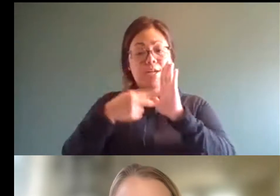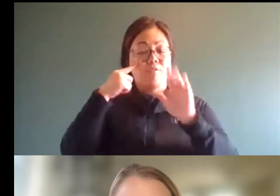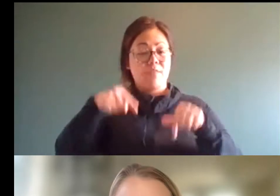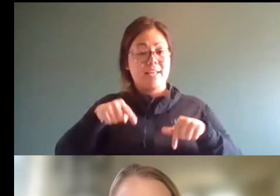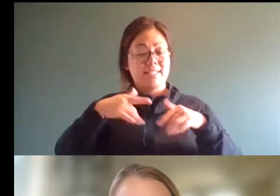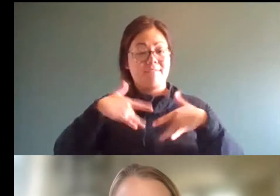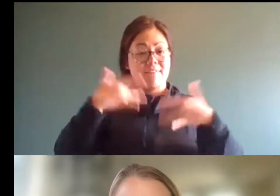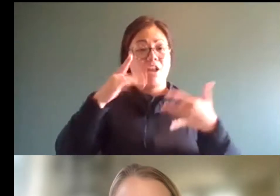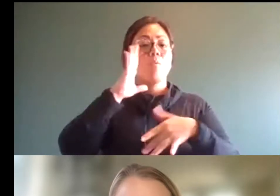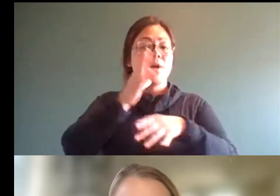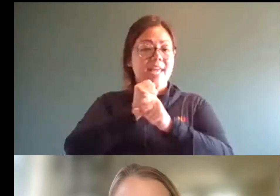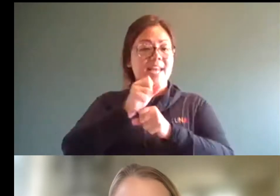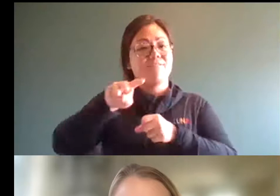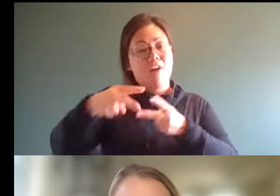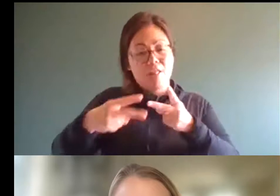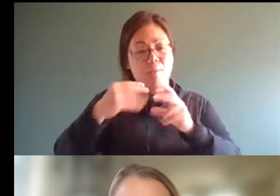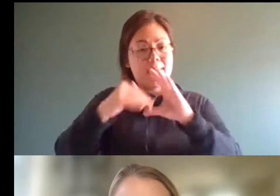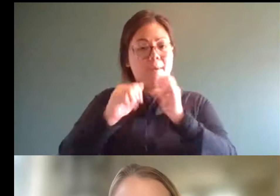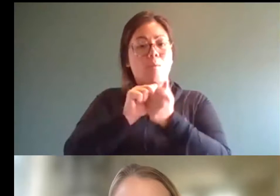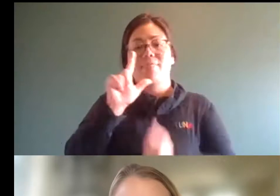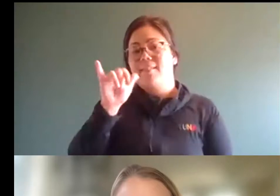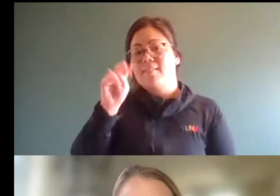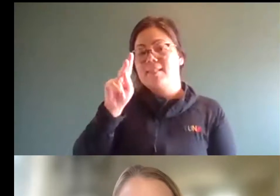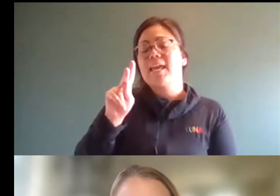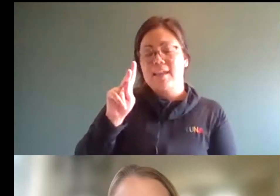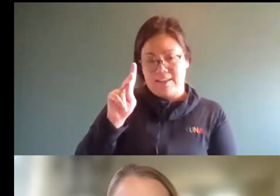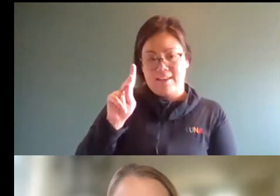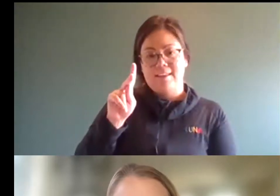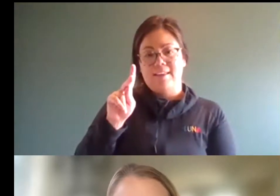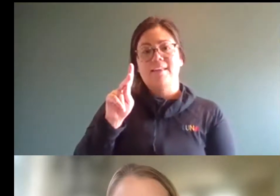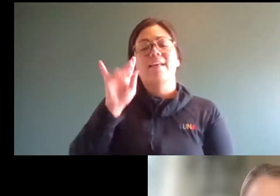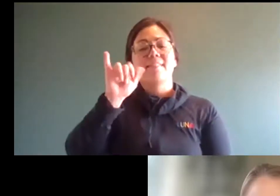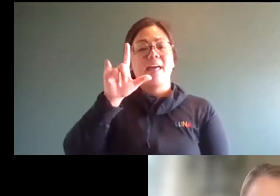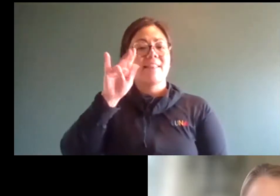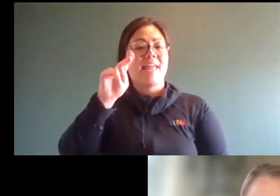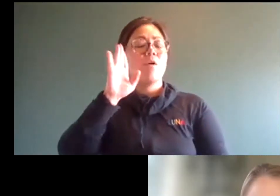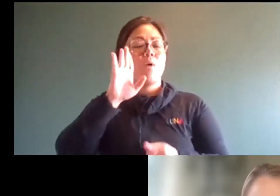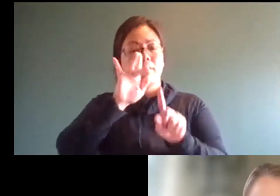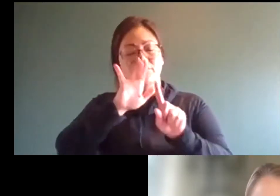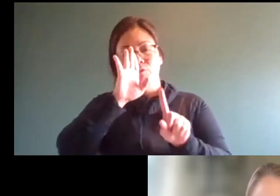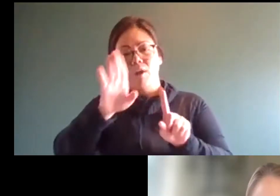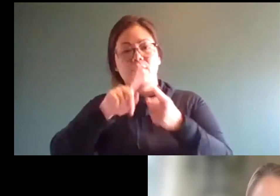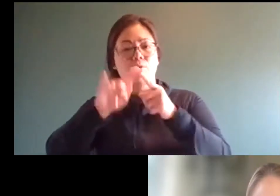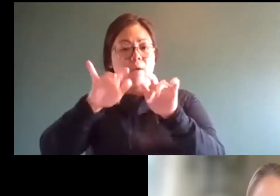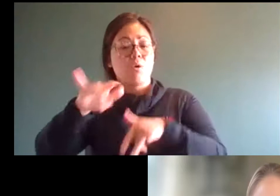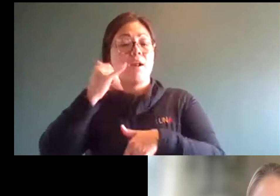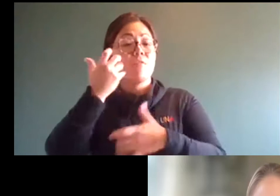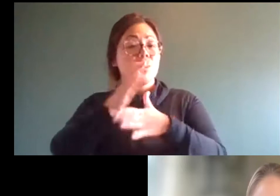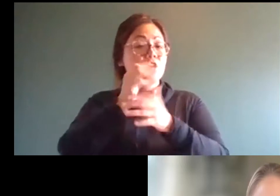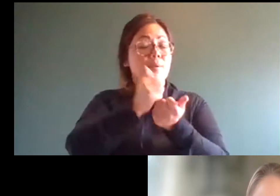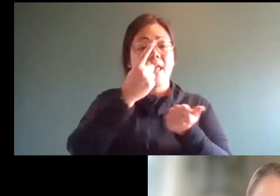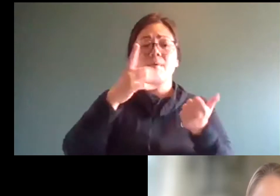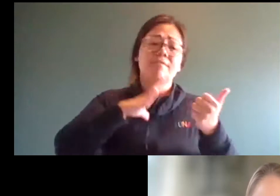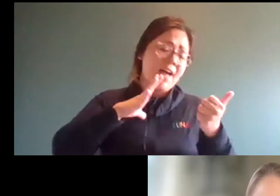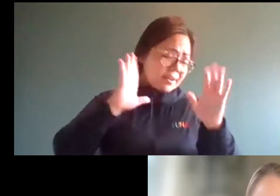a follow-up email from her with a link to that recording. If you'd like to share with any of your colleagues, please go ahead